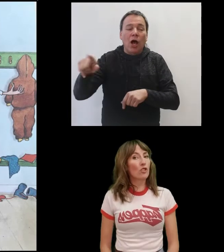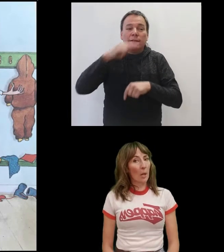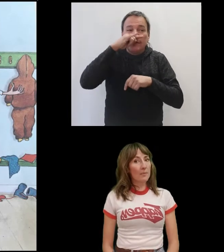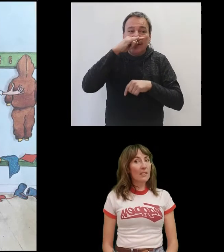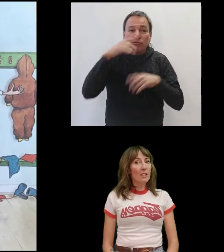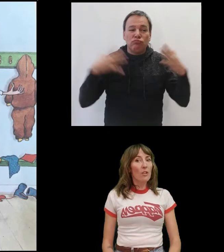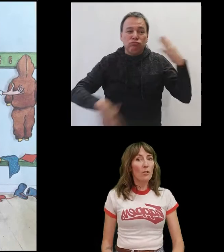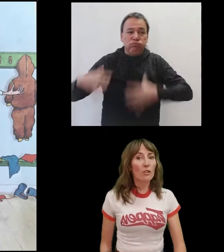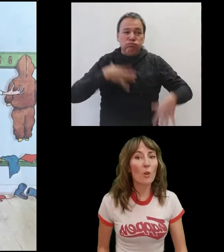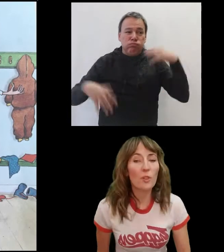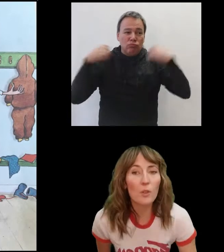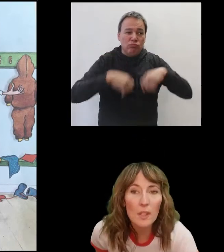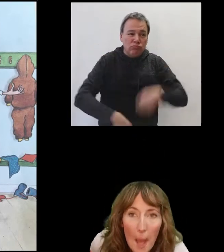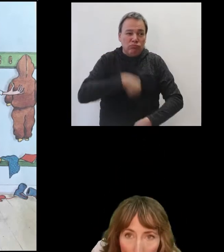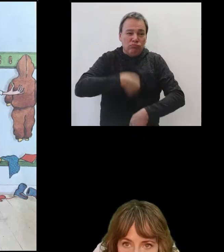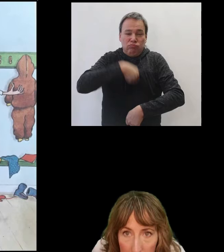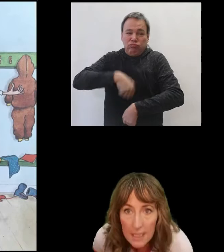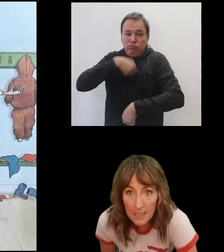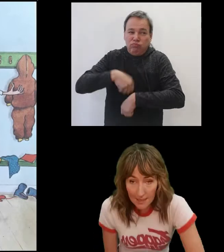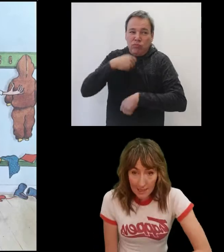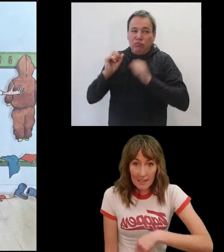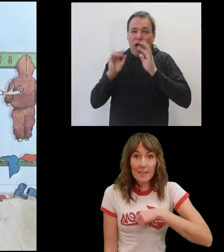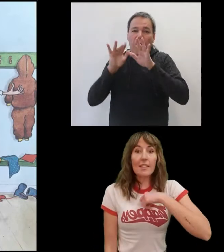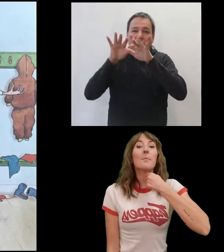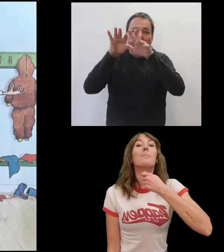kids jumped into their snowsuits